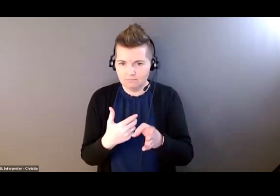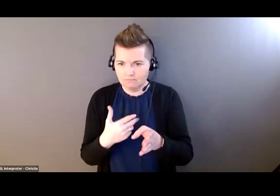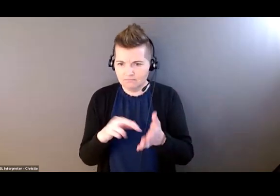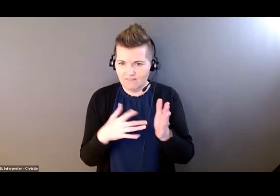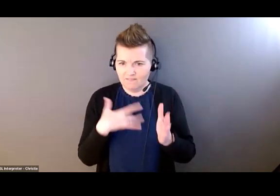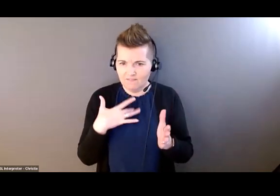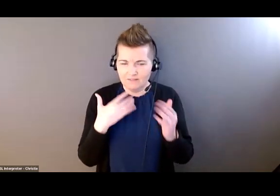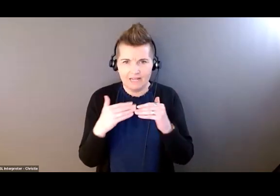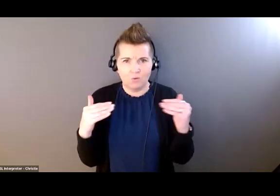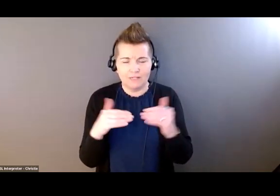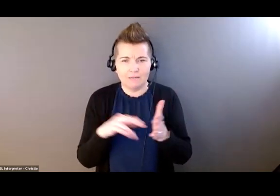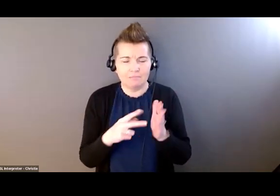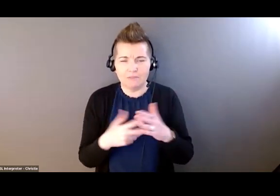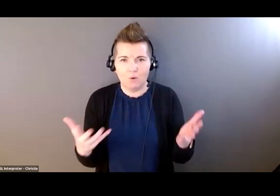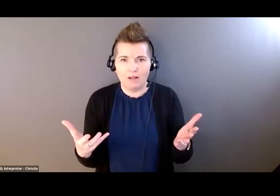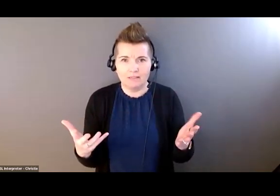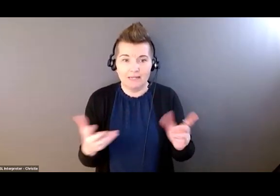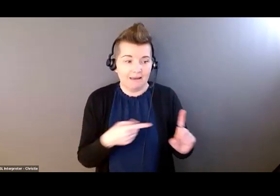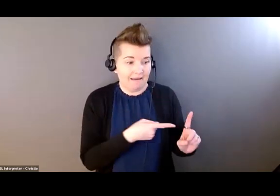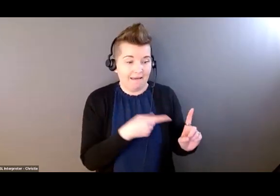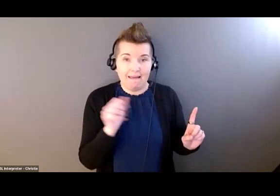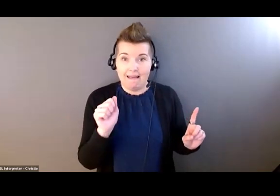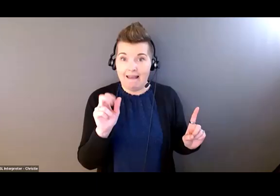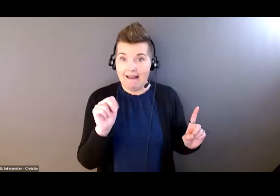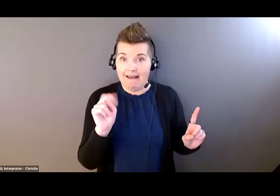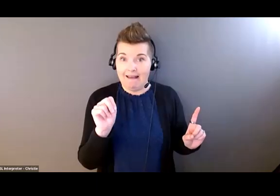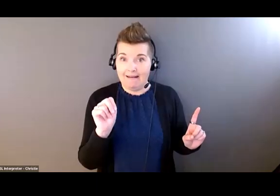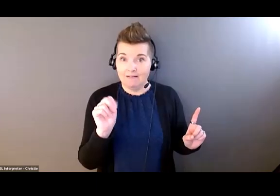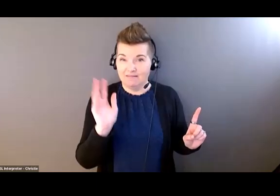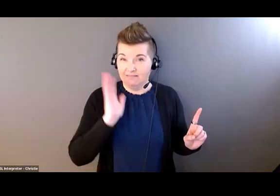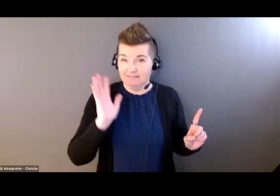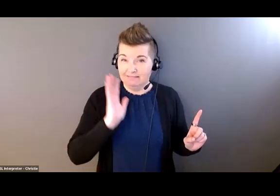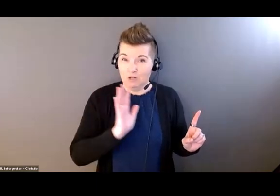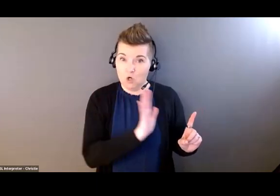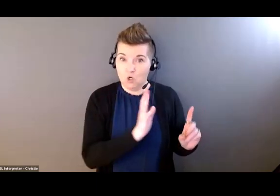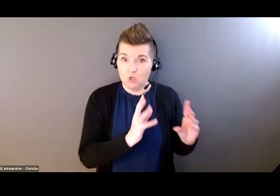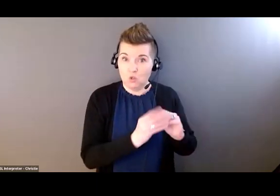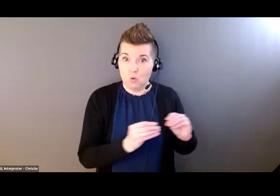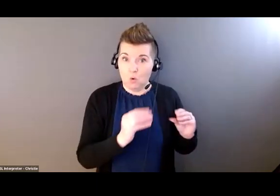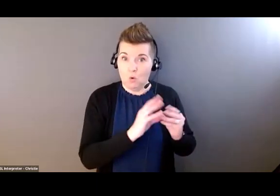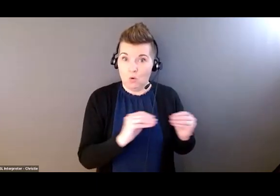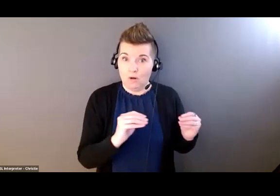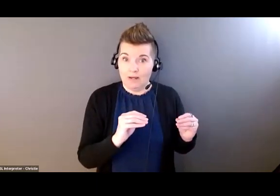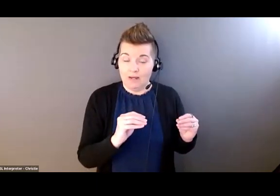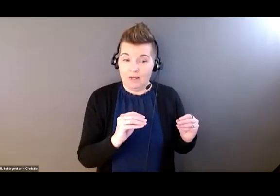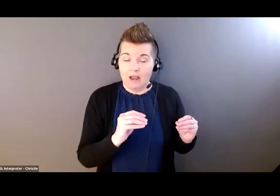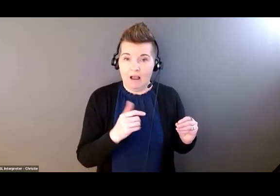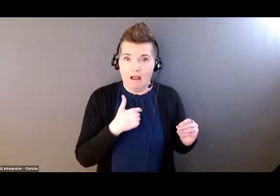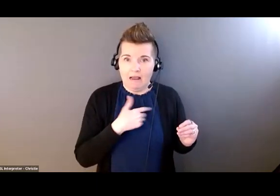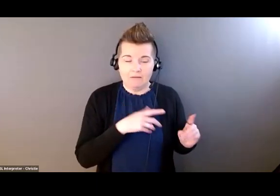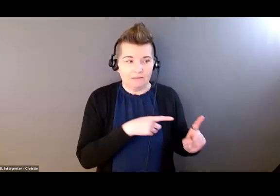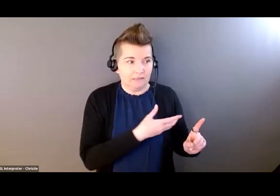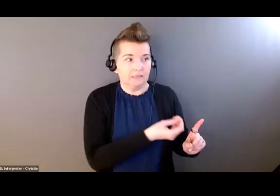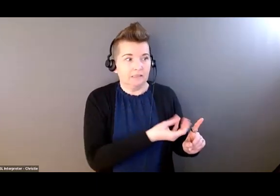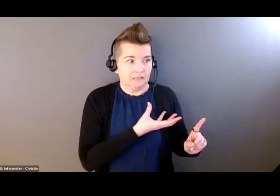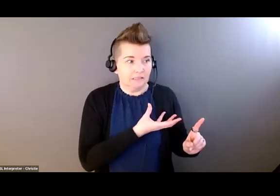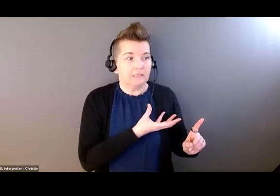like something extra, then let me get it for you, right? And so then it was looking at how can we support